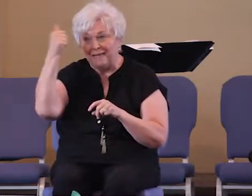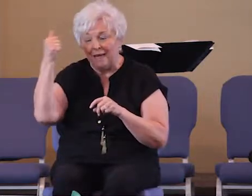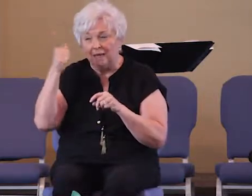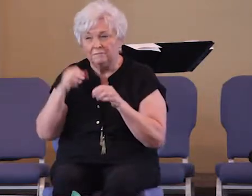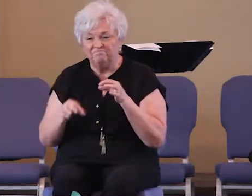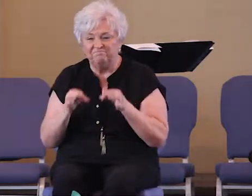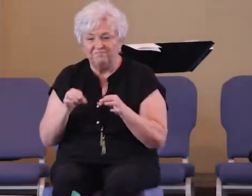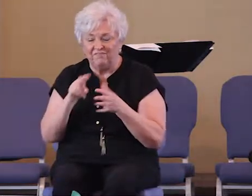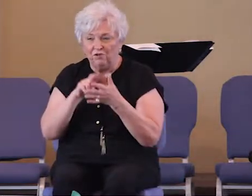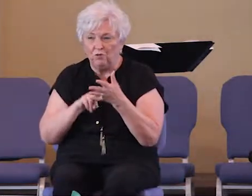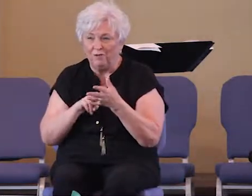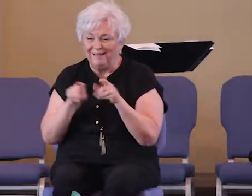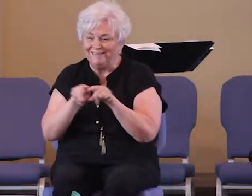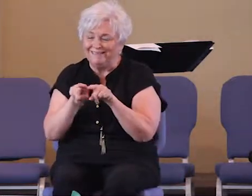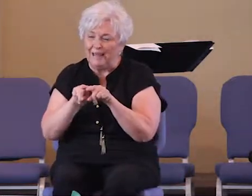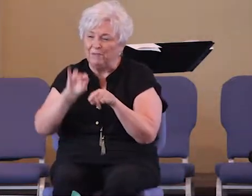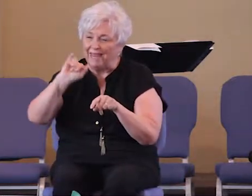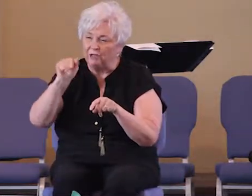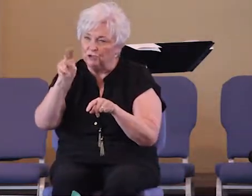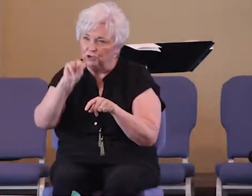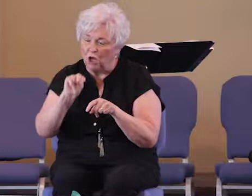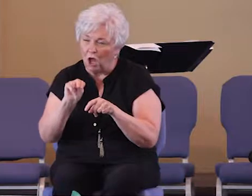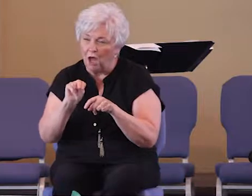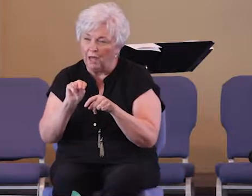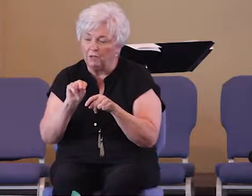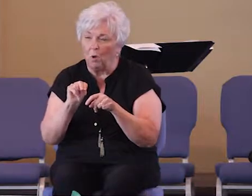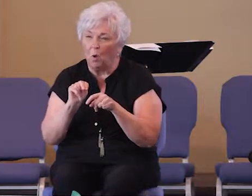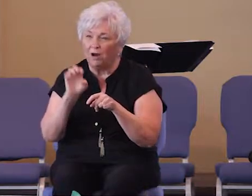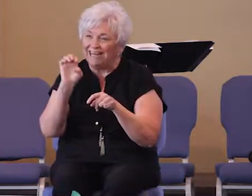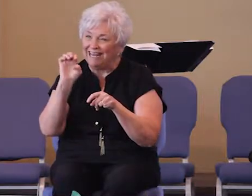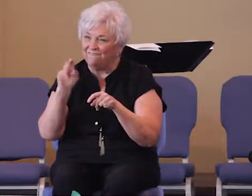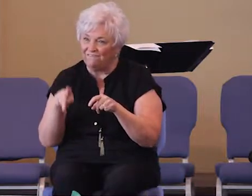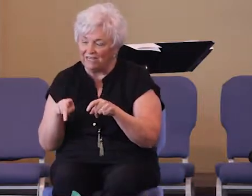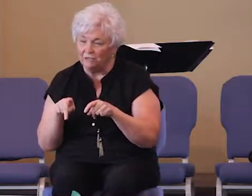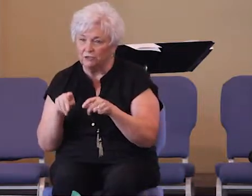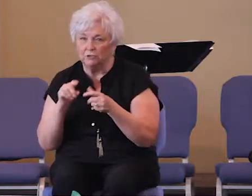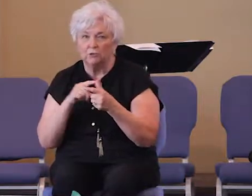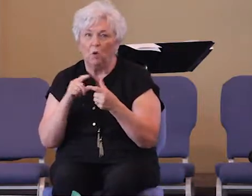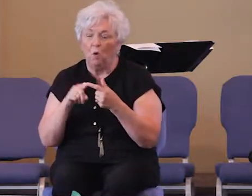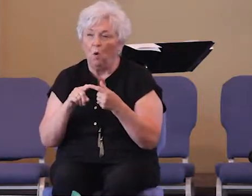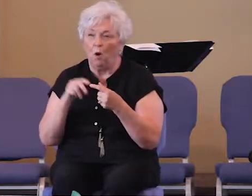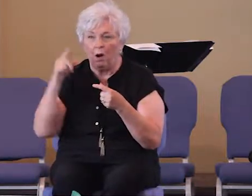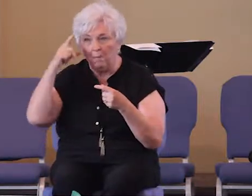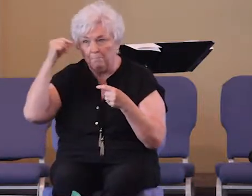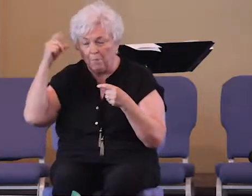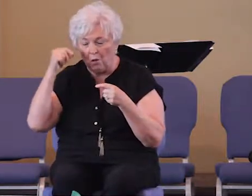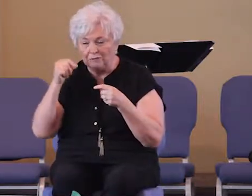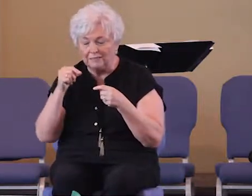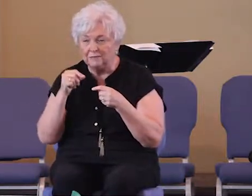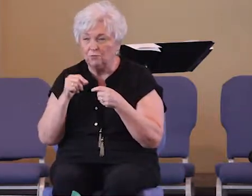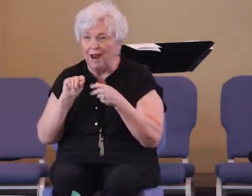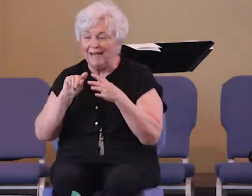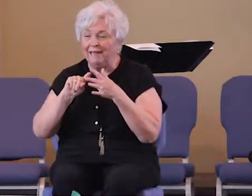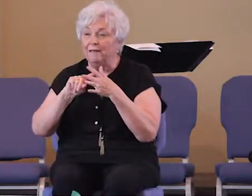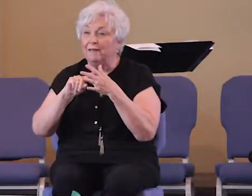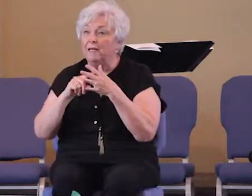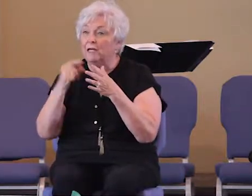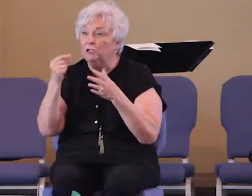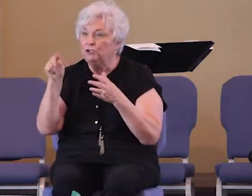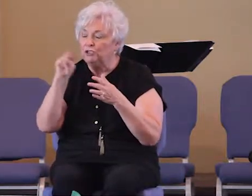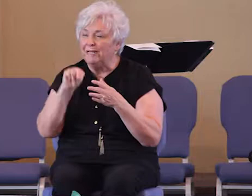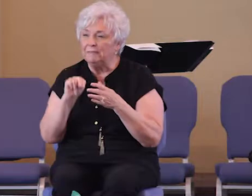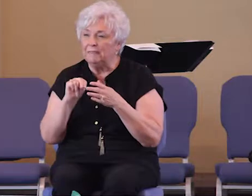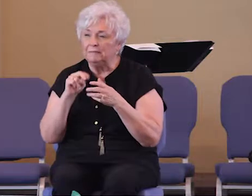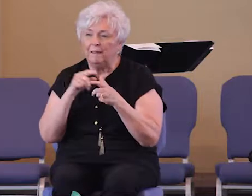the Gospel of John or Paul's letter to the Ephesians or Moses writing Deuteronomy or Genesis, then you're apt to